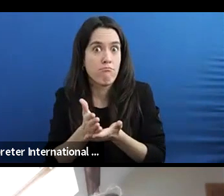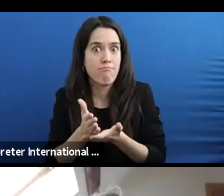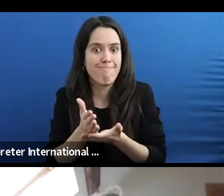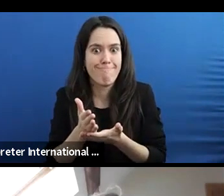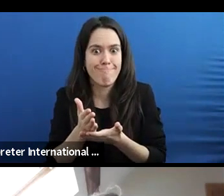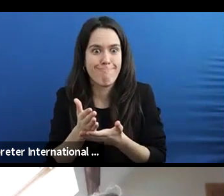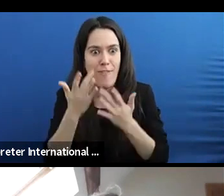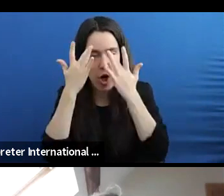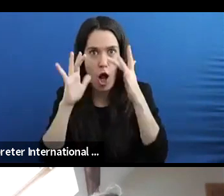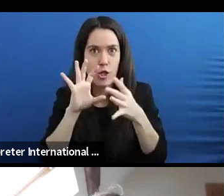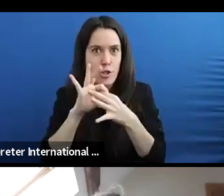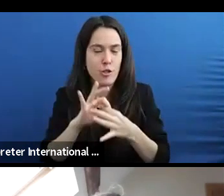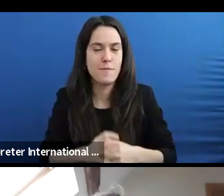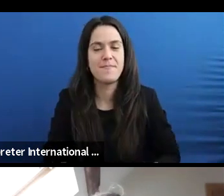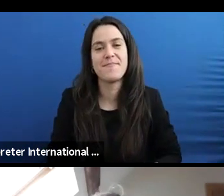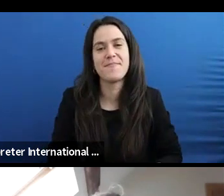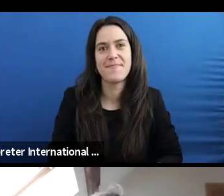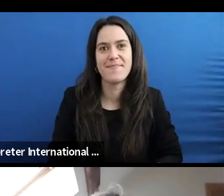So